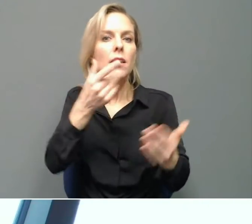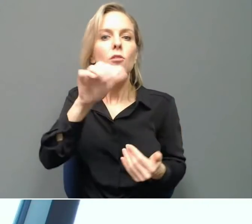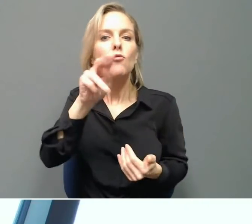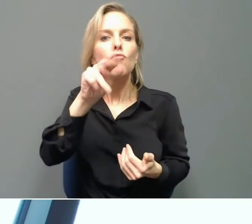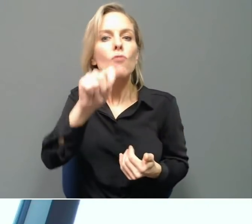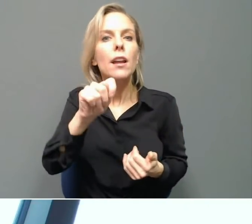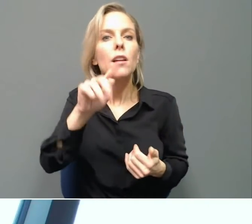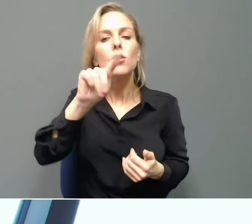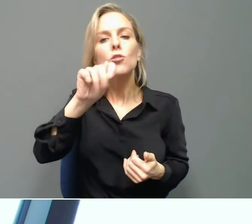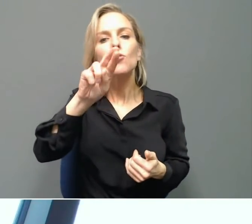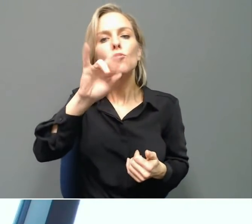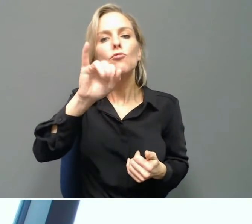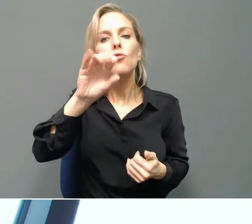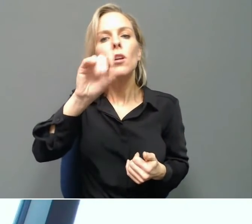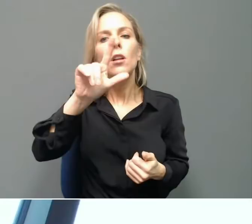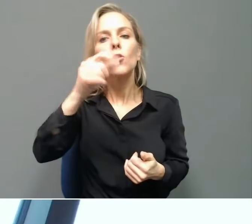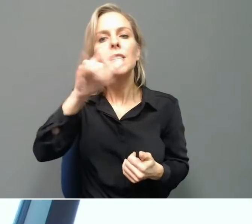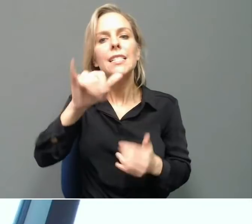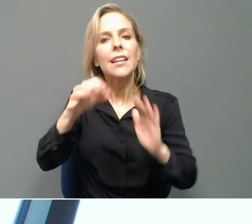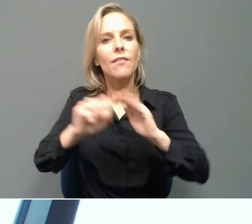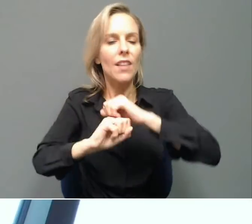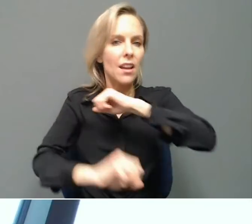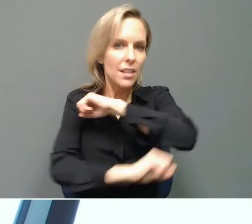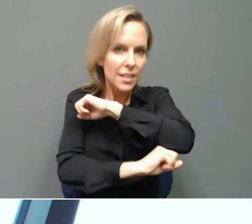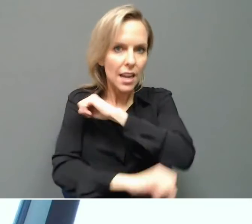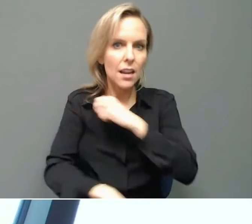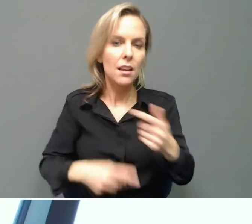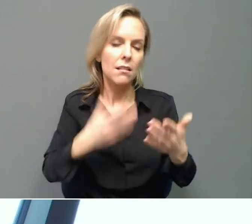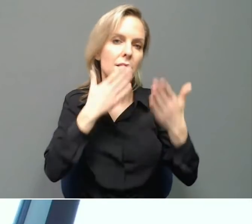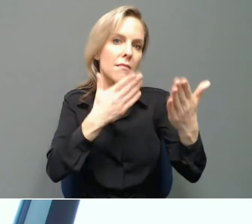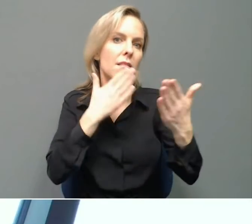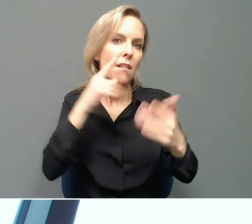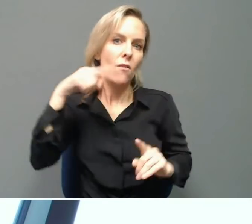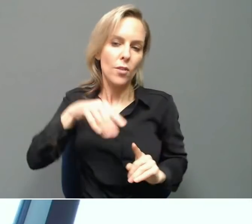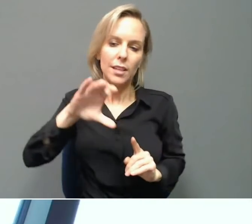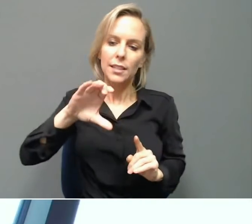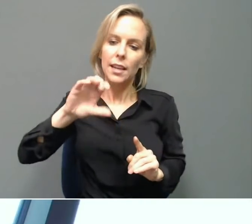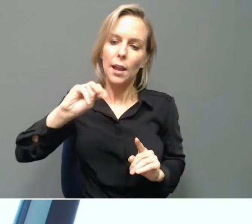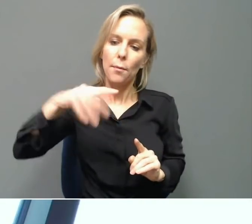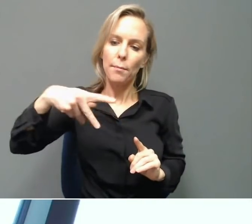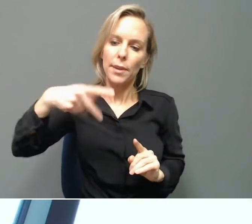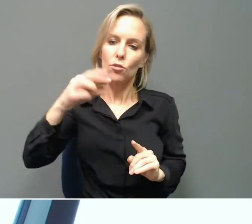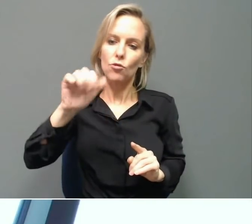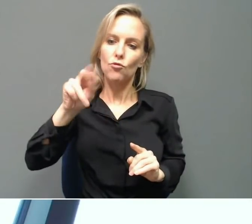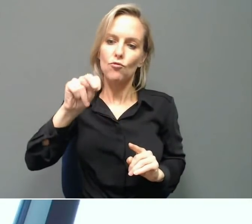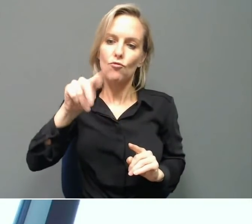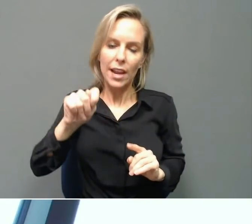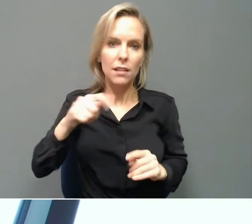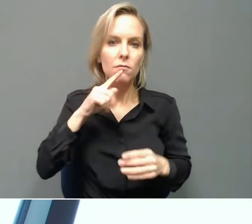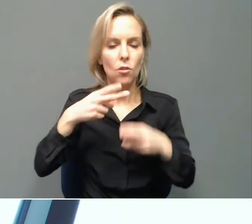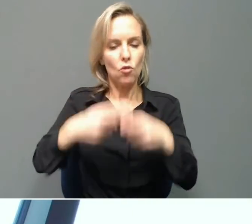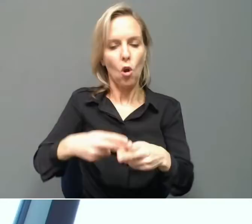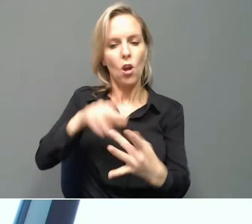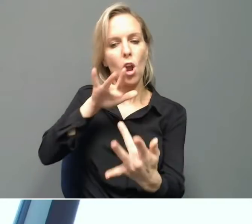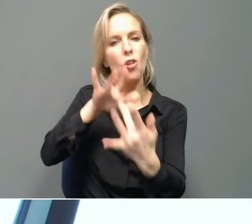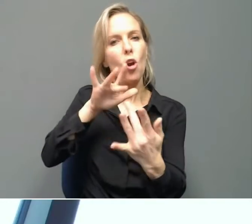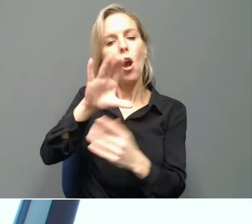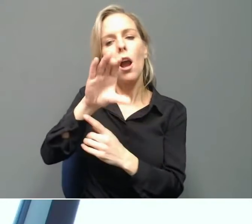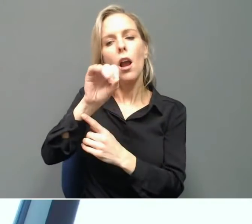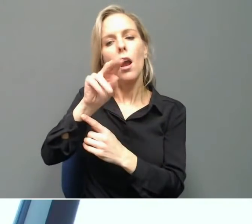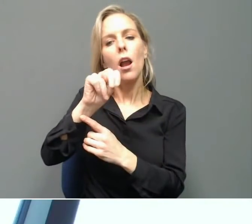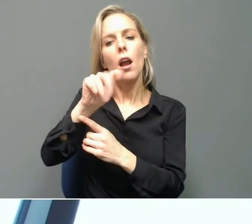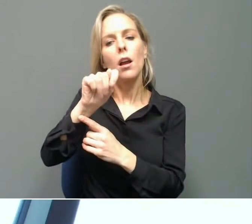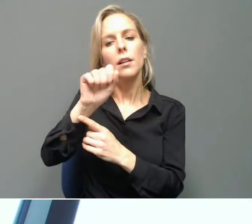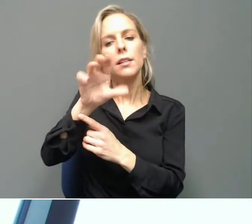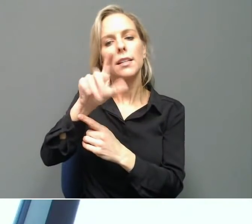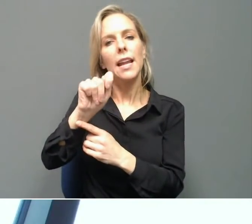Todd Schmiedler for all their hard work in organizing the CMP grant for those contactless screening devices. They've been working with the team at OIG